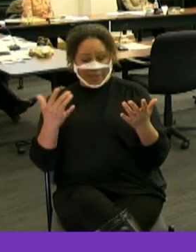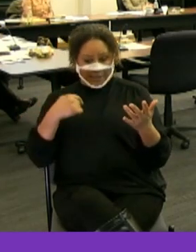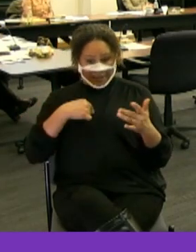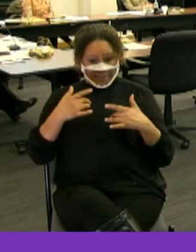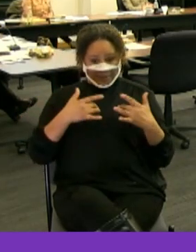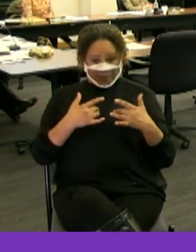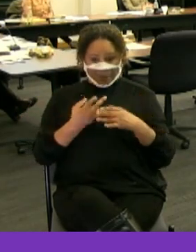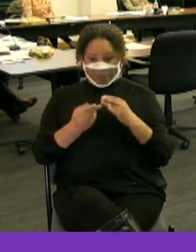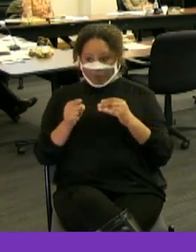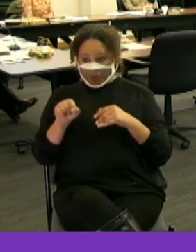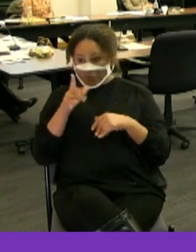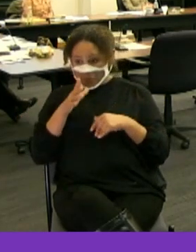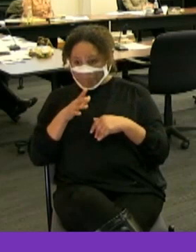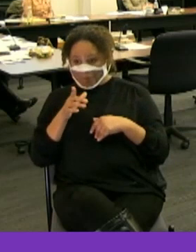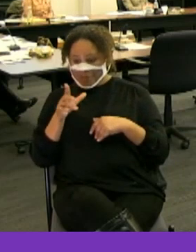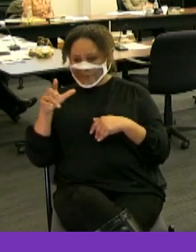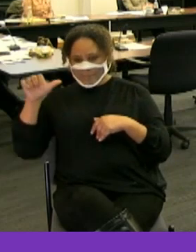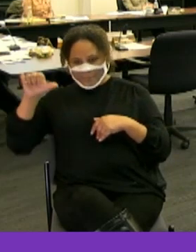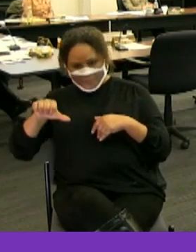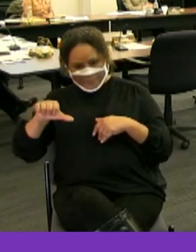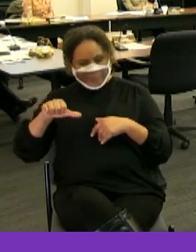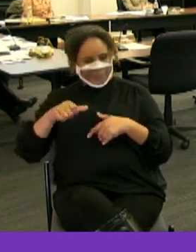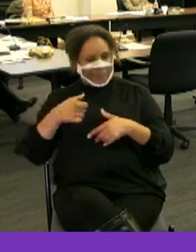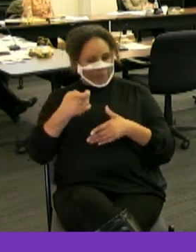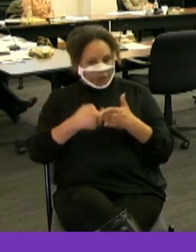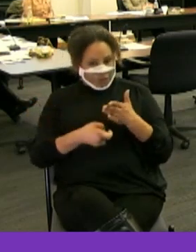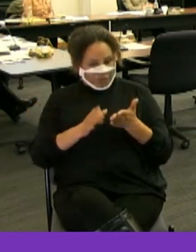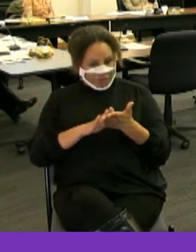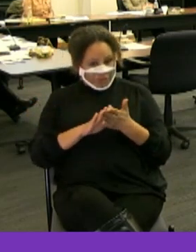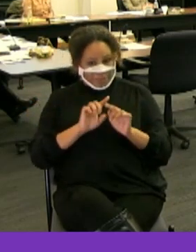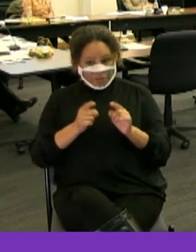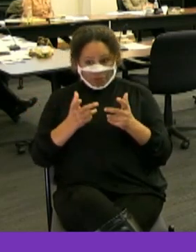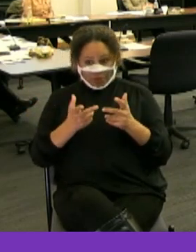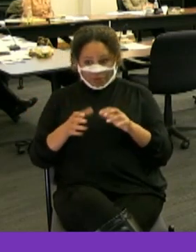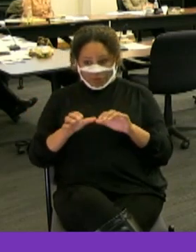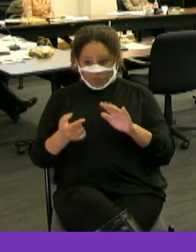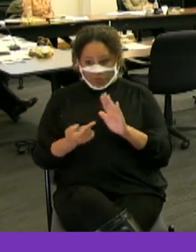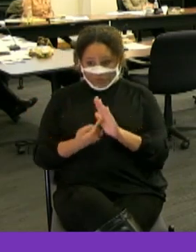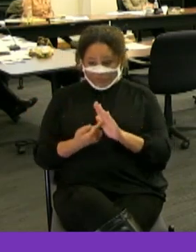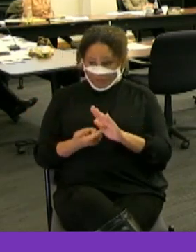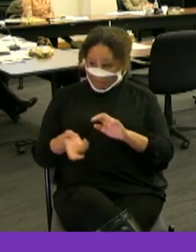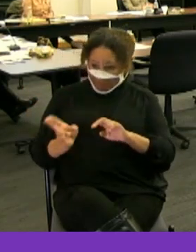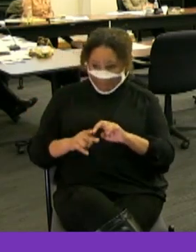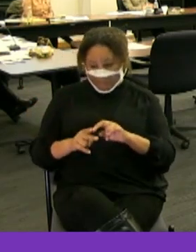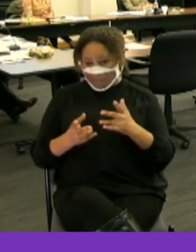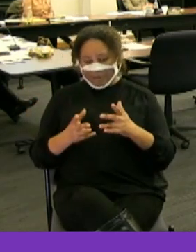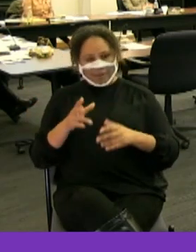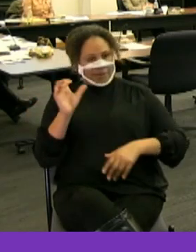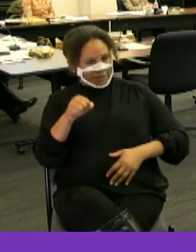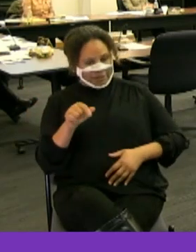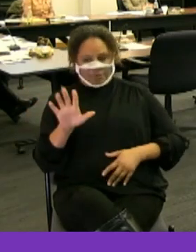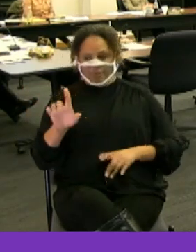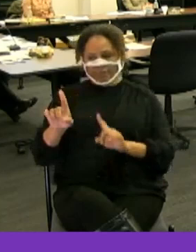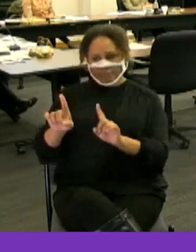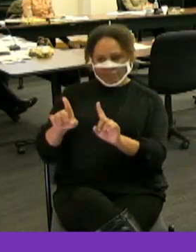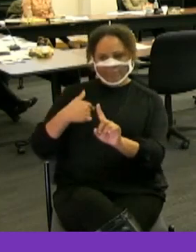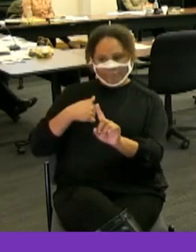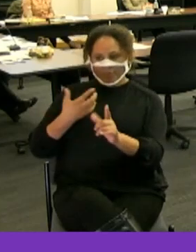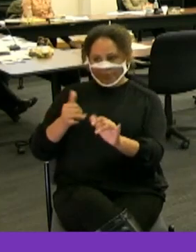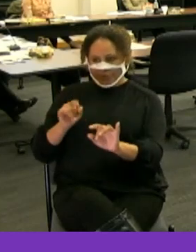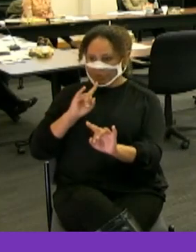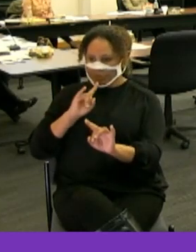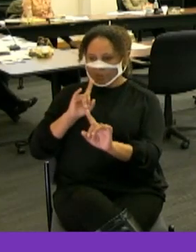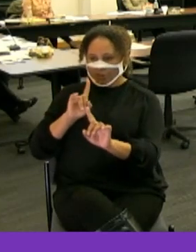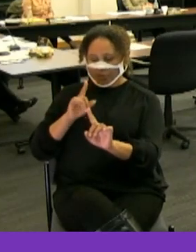both of you ladies said no to tuition increase, but you want to do this. Yes. And I'm still talking. I still have the